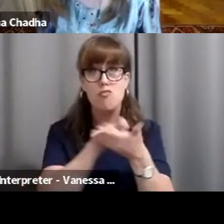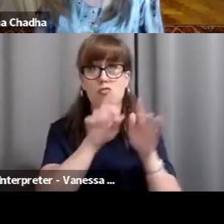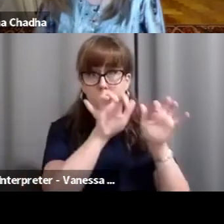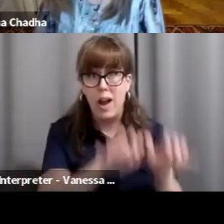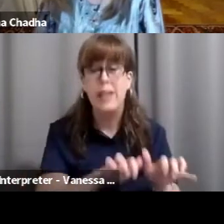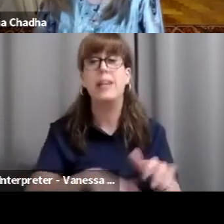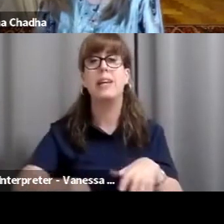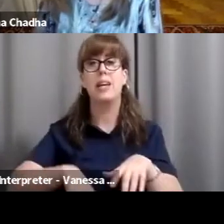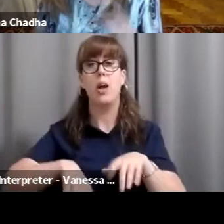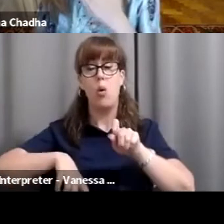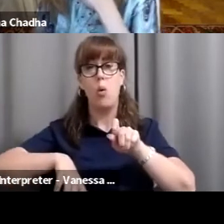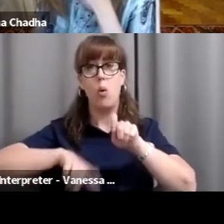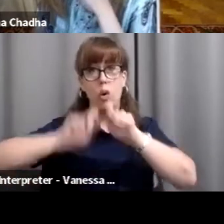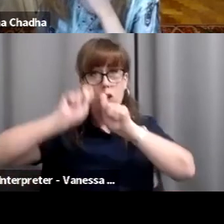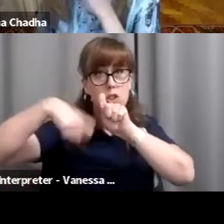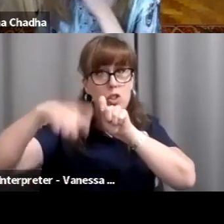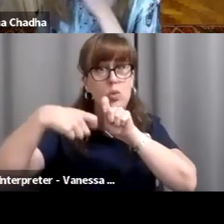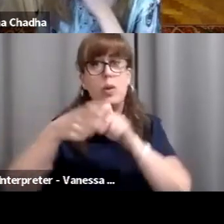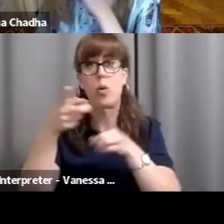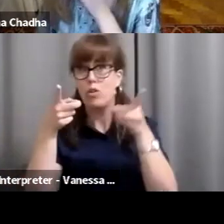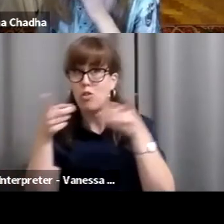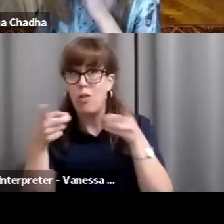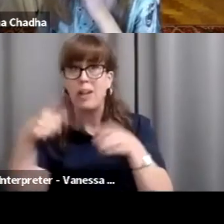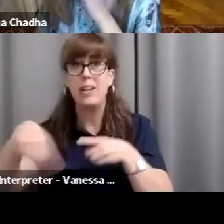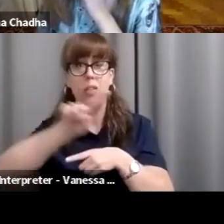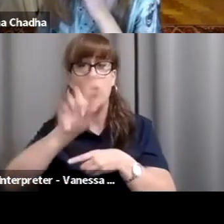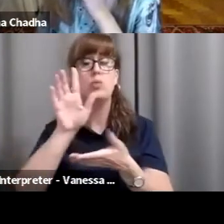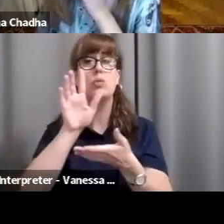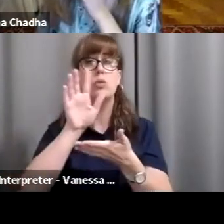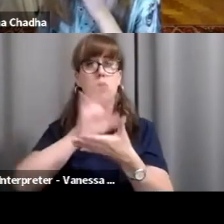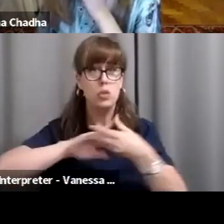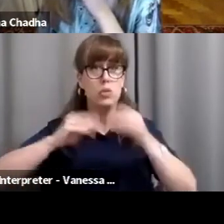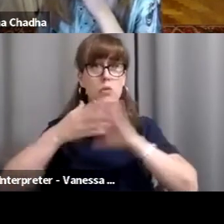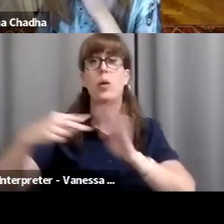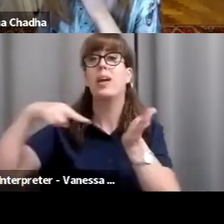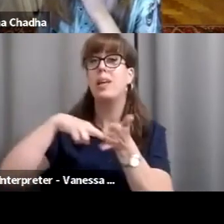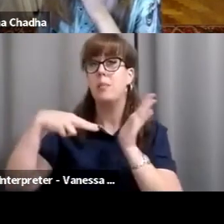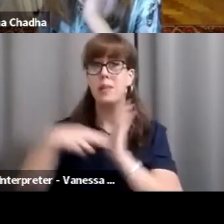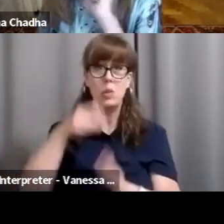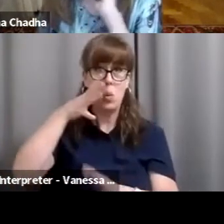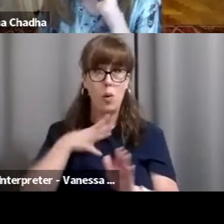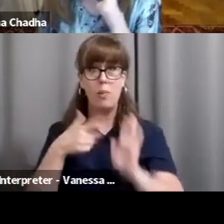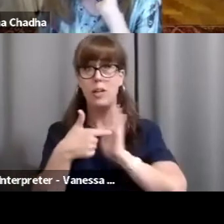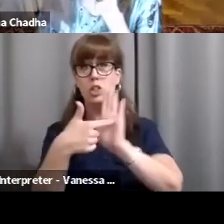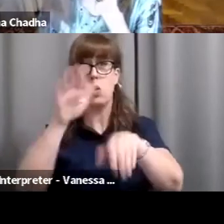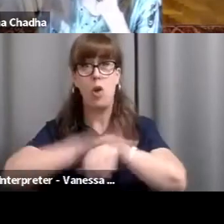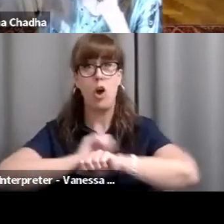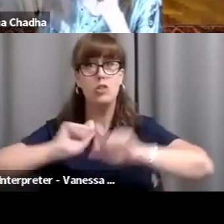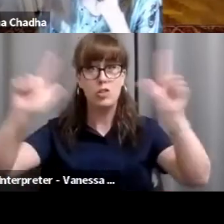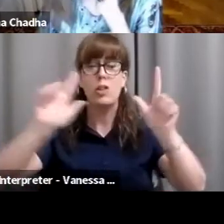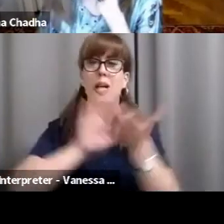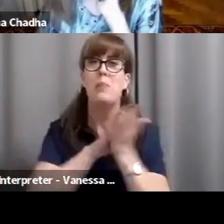are involved, our portrayal on screen becomes more empathetic and more real and